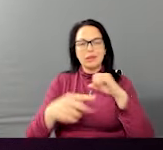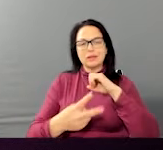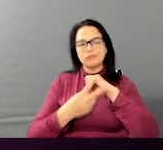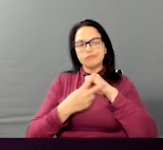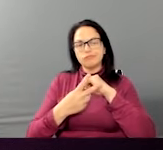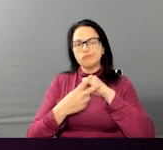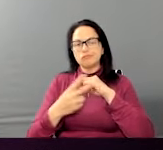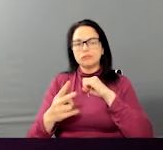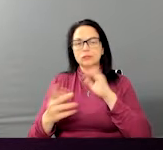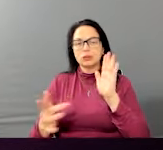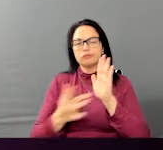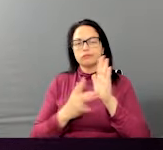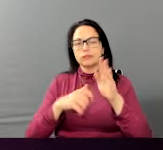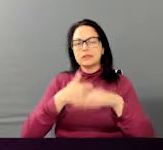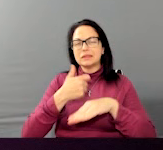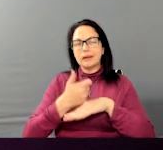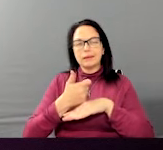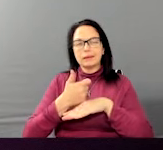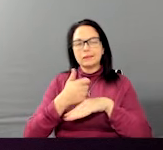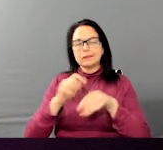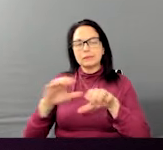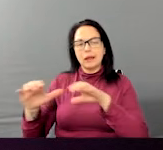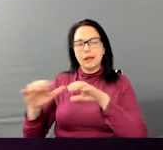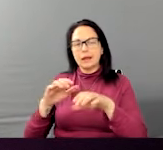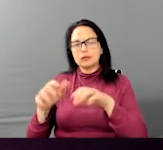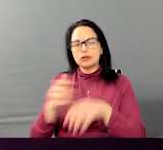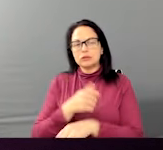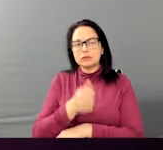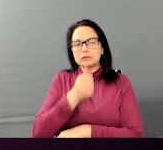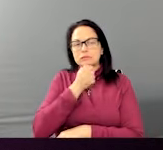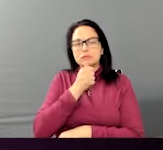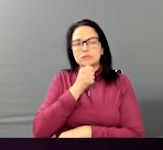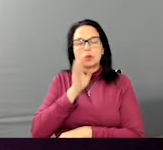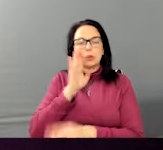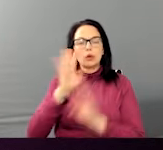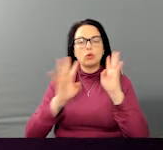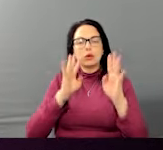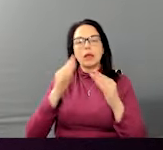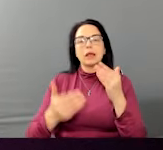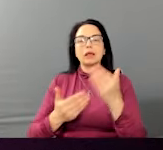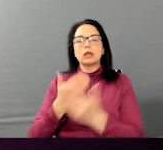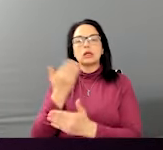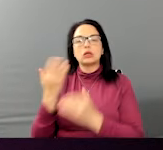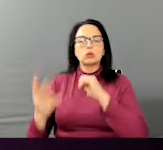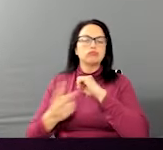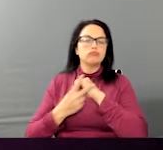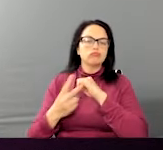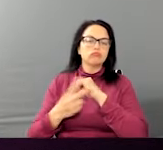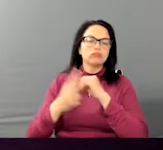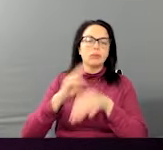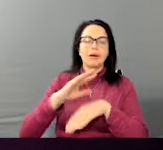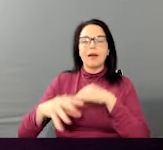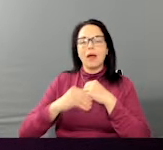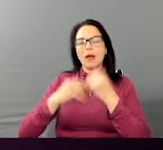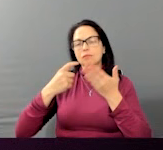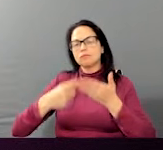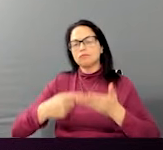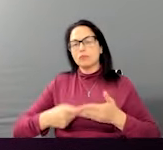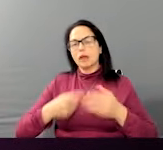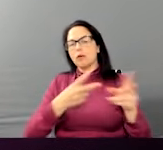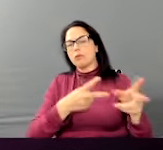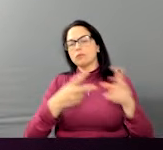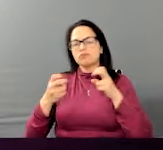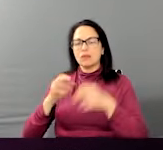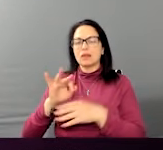to the settings and actions secrets. We'll create a new repository secret, put in our token, and grab the Fly API